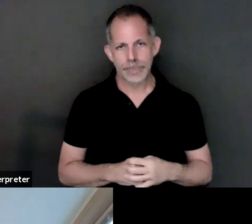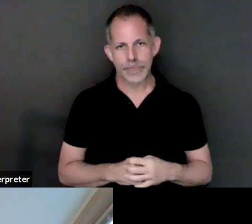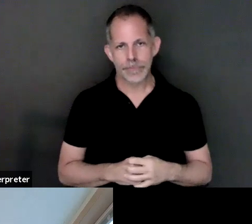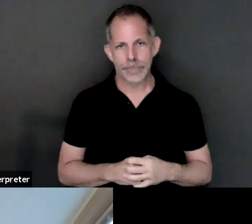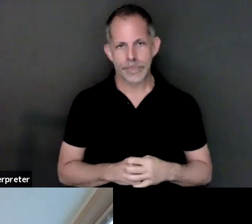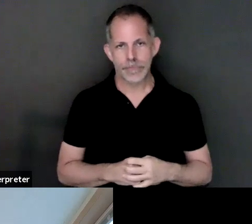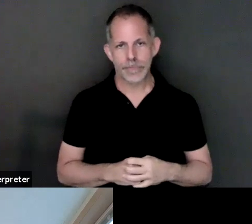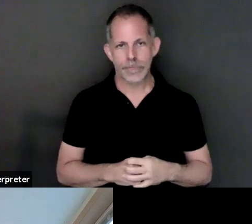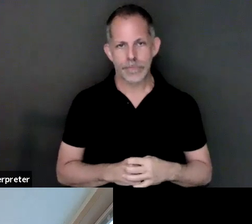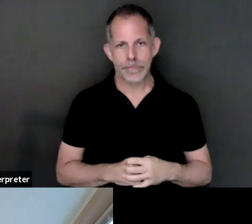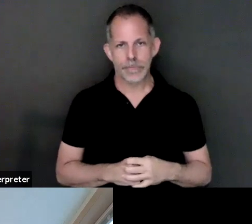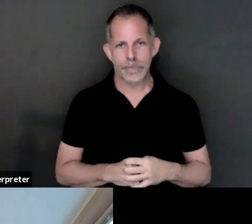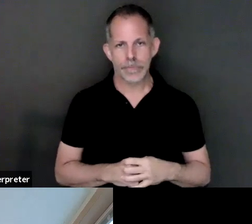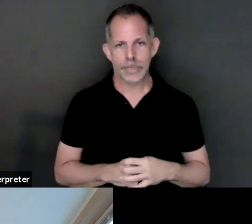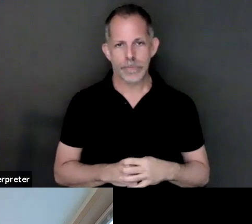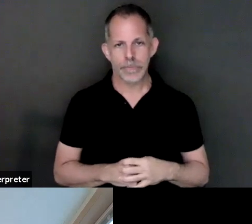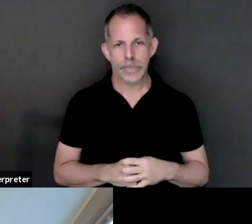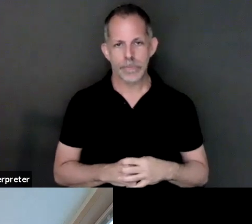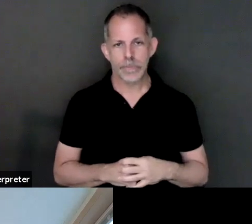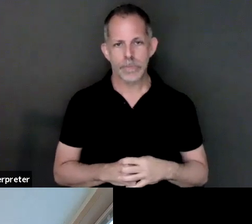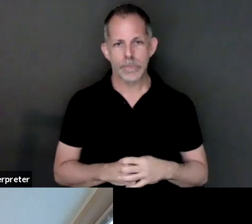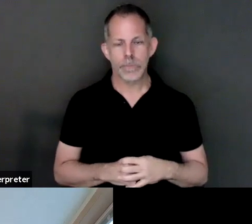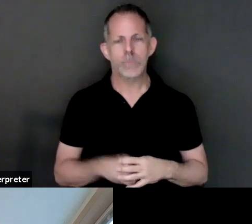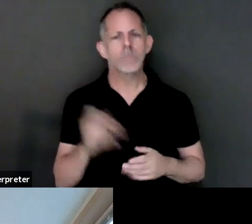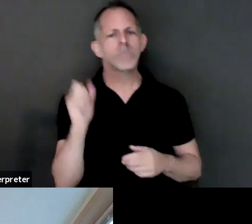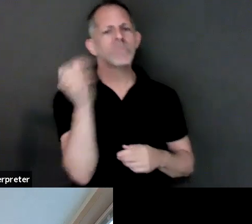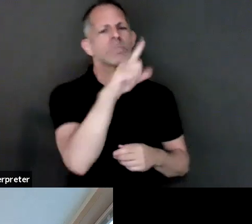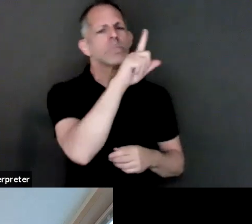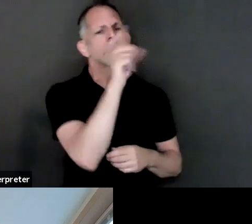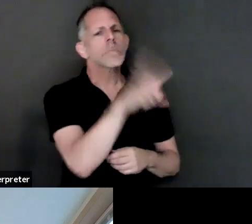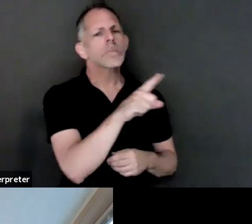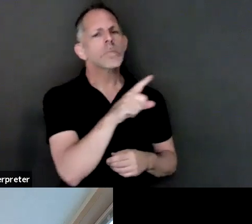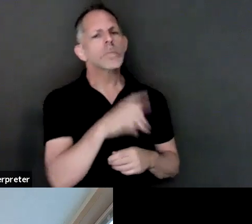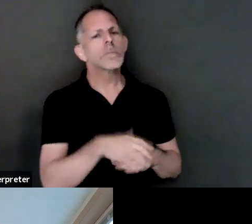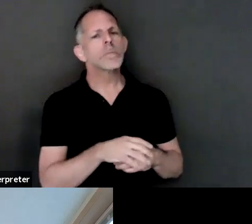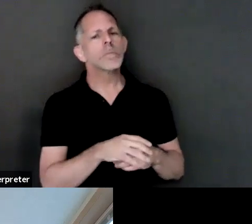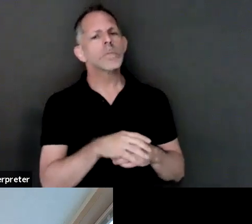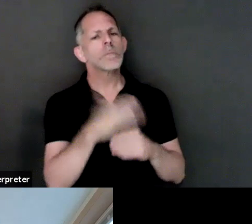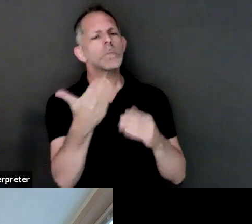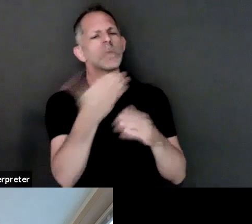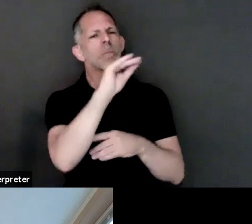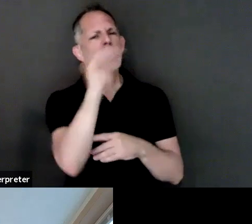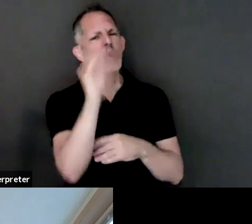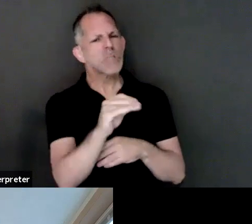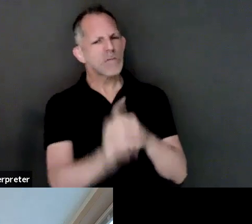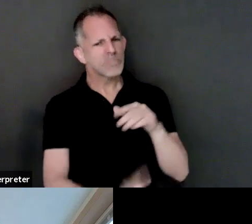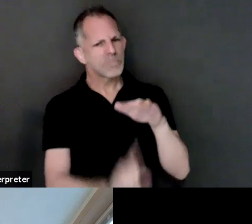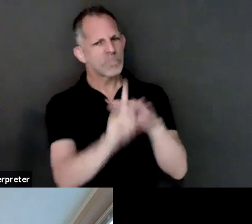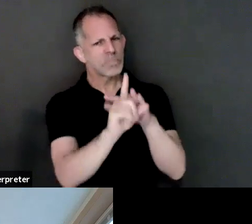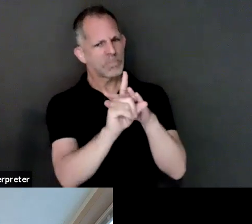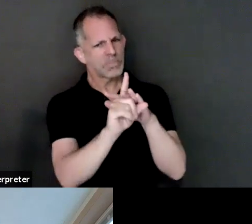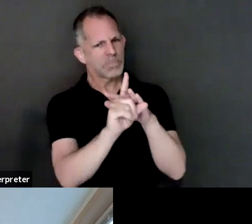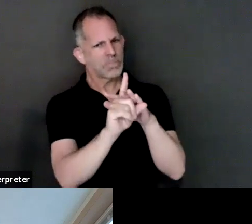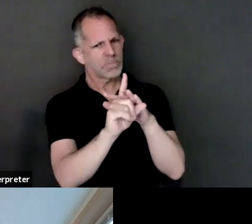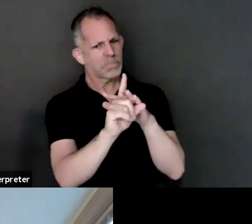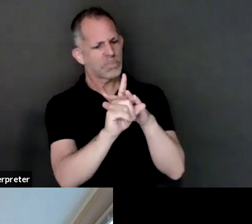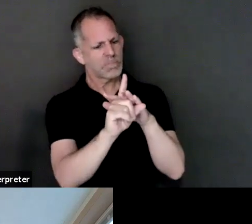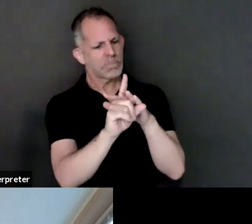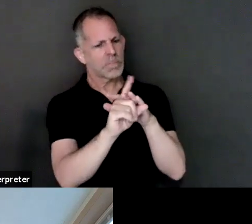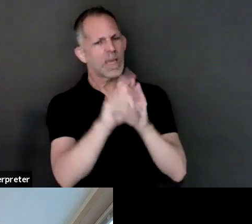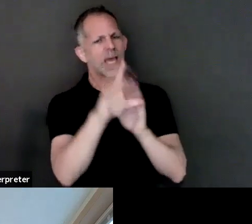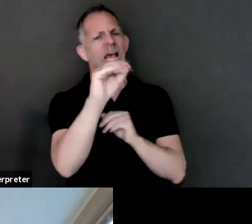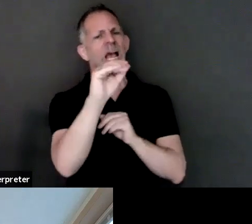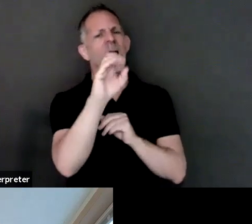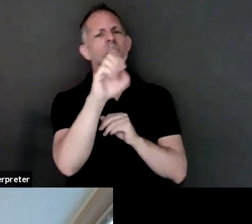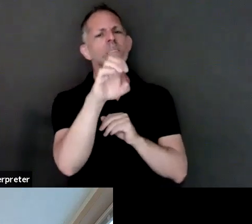What percent of new cases would you estimate are breakthroughs? Doctor, I think you said earlier, currently our recent numbers about 20% are